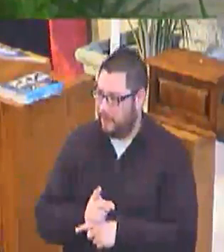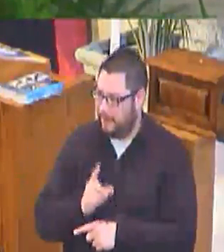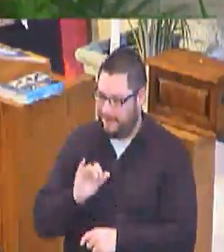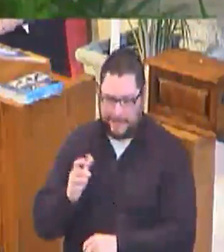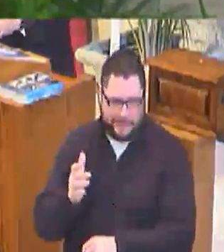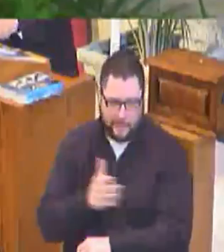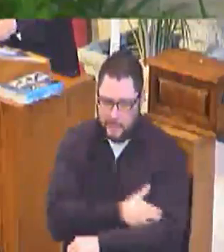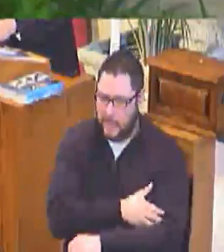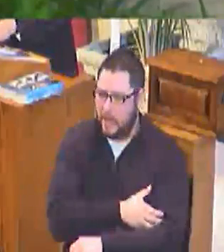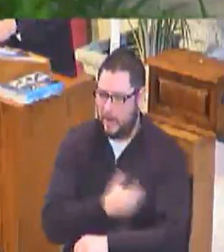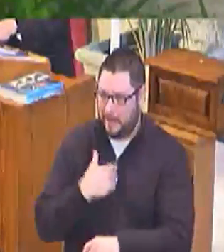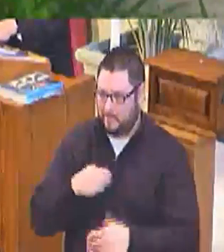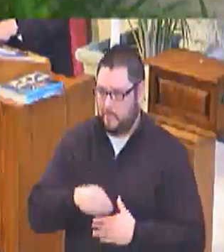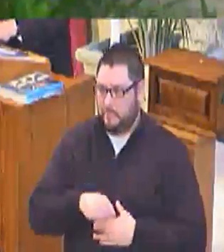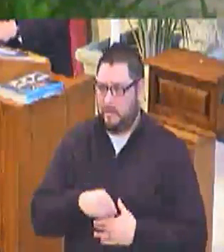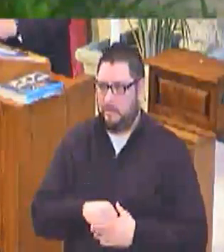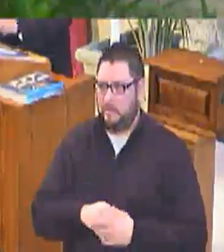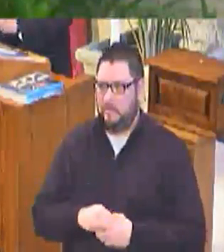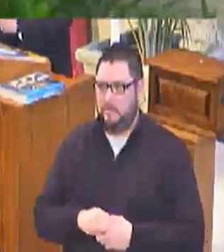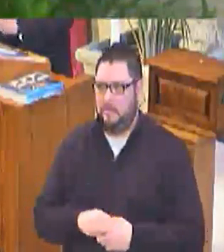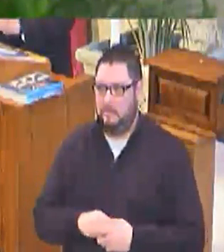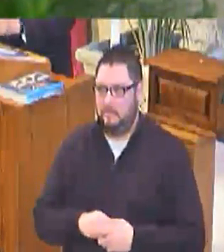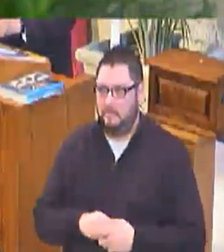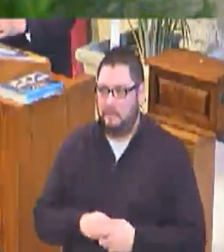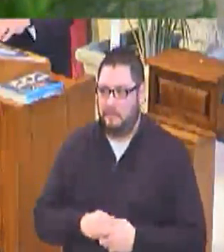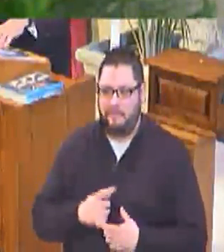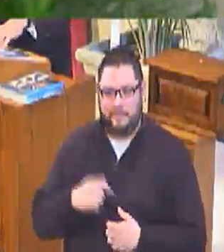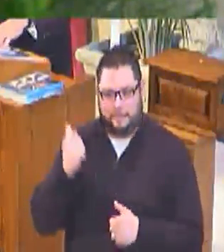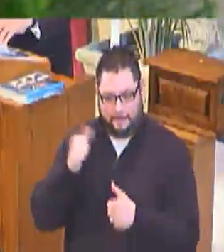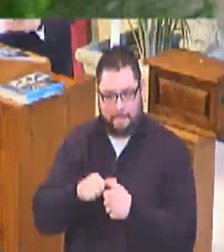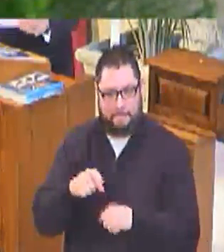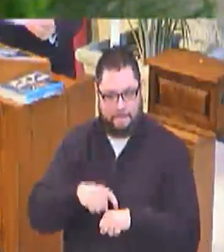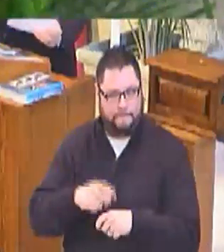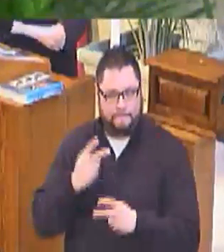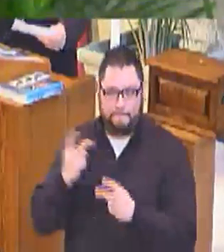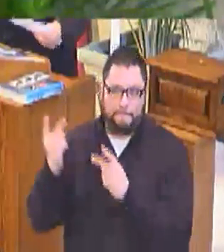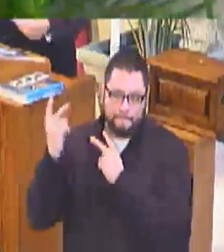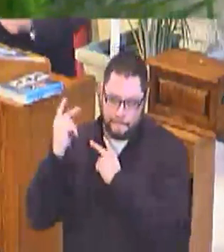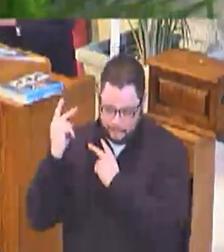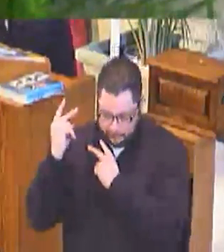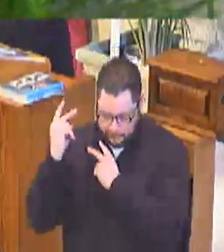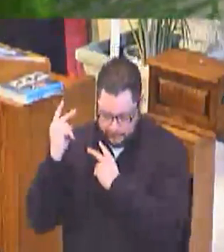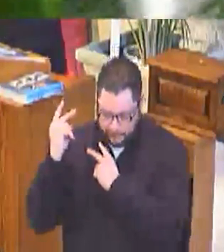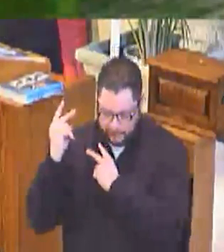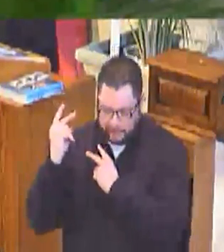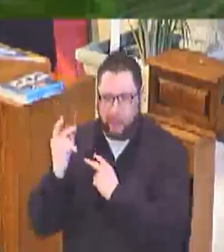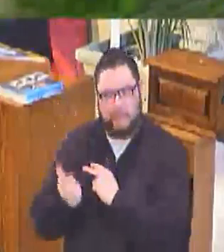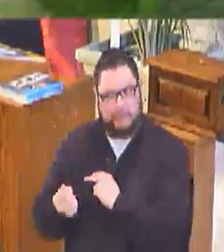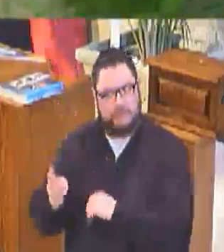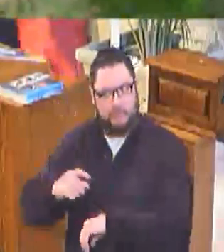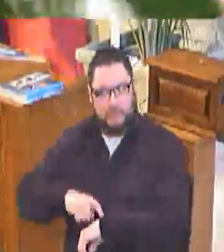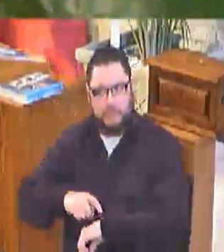power that was in us. But I can remember a time in my life where